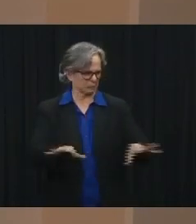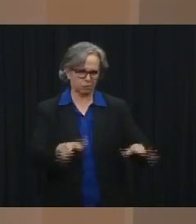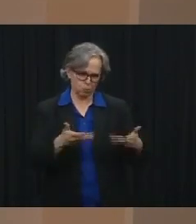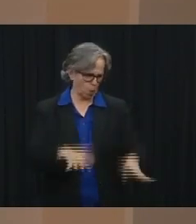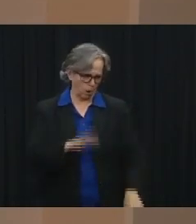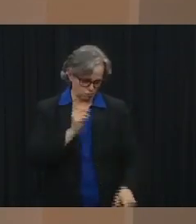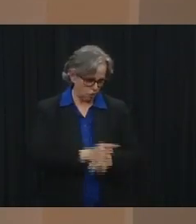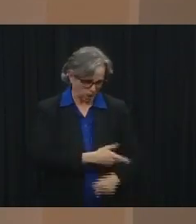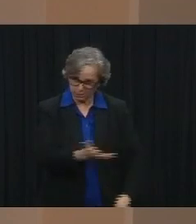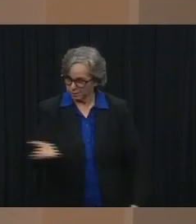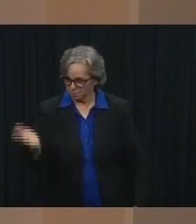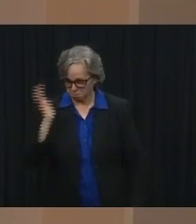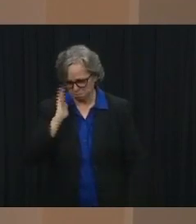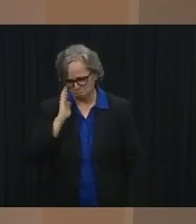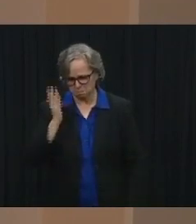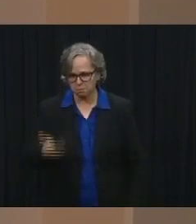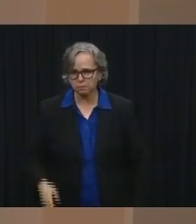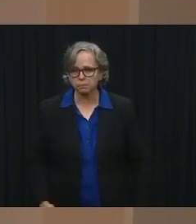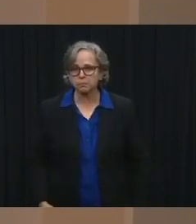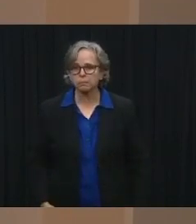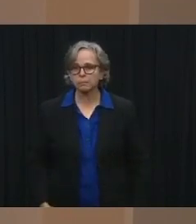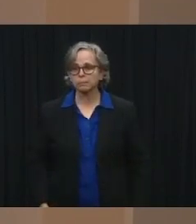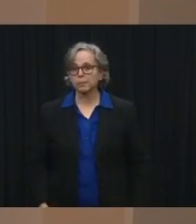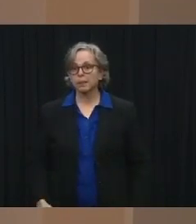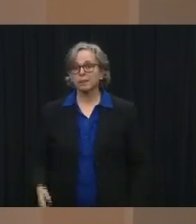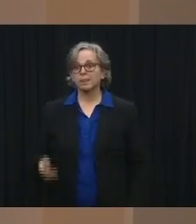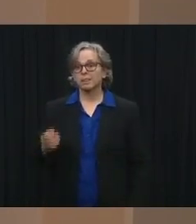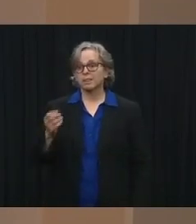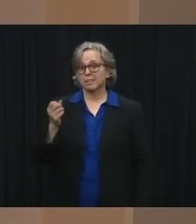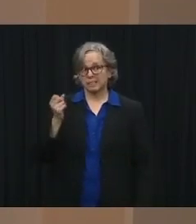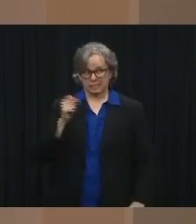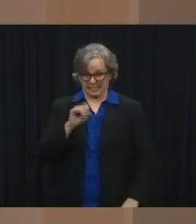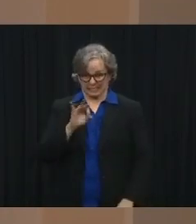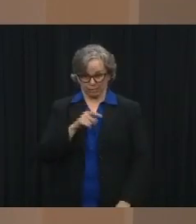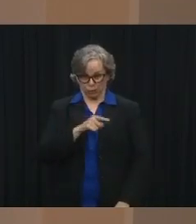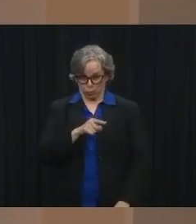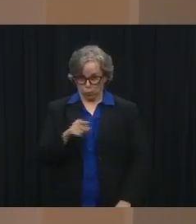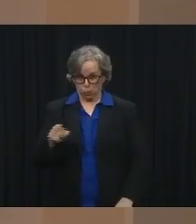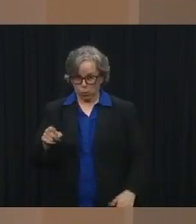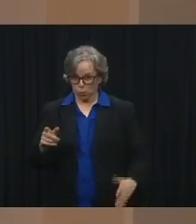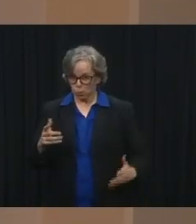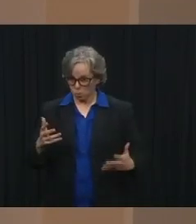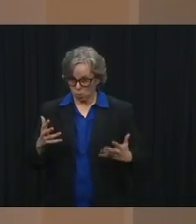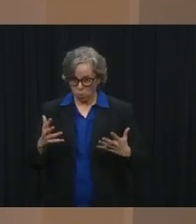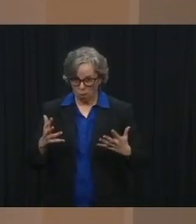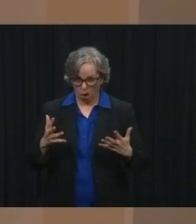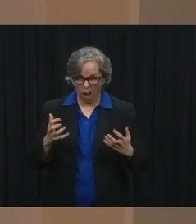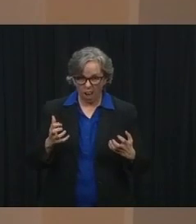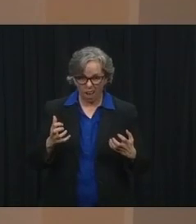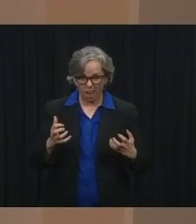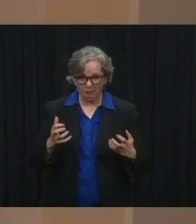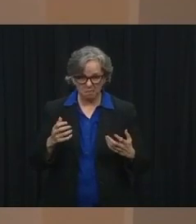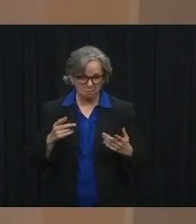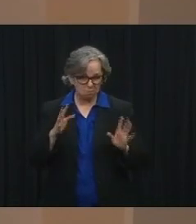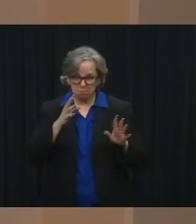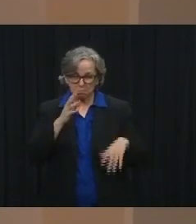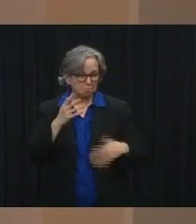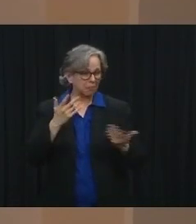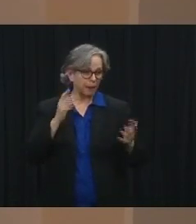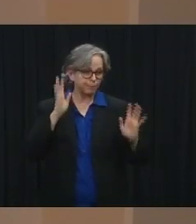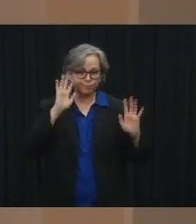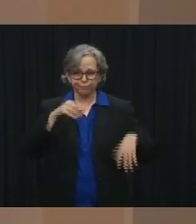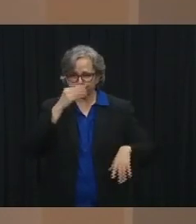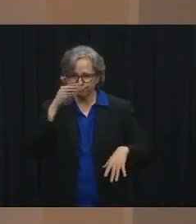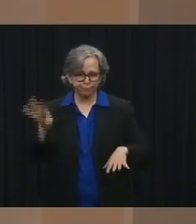that's tough on business and irresponsible, then if something like that were to happen, you would decimate your entire workforce. You